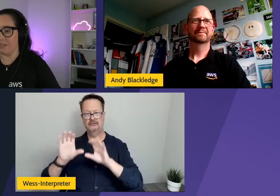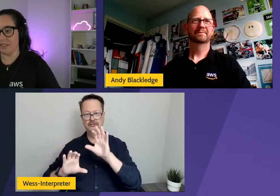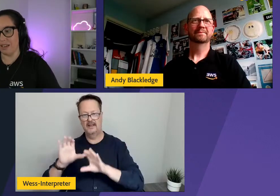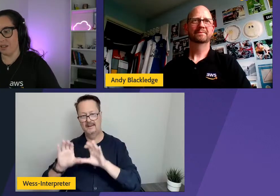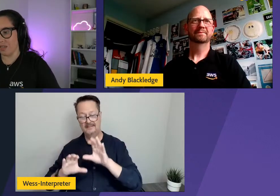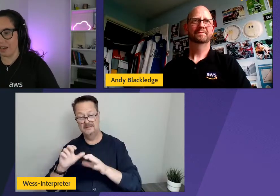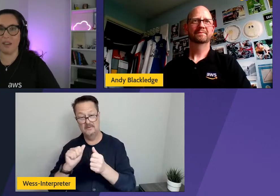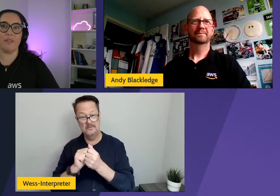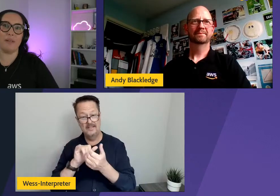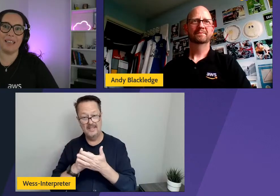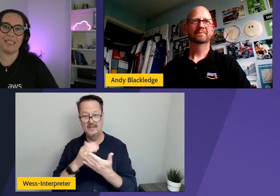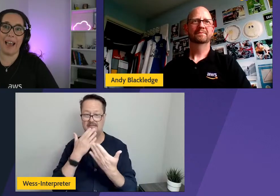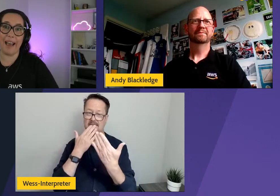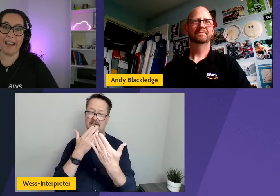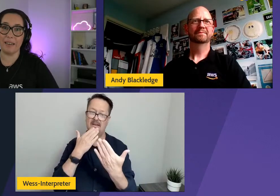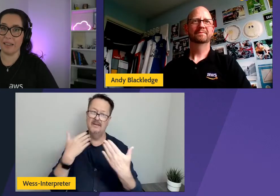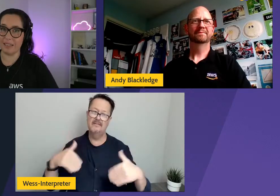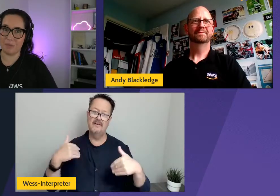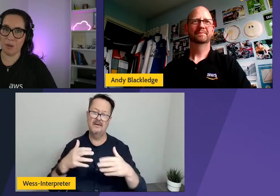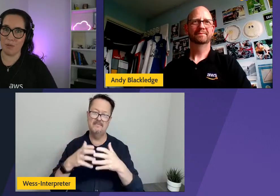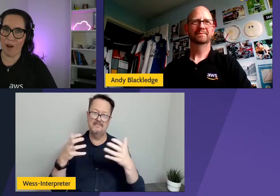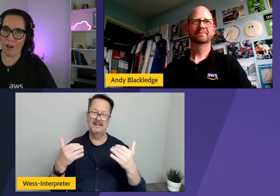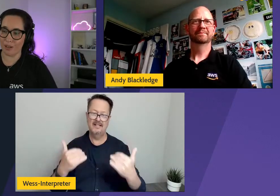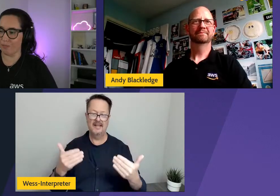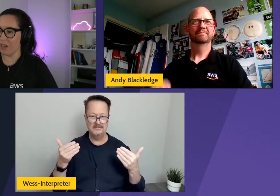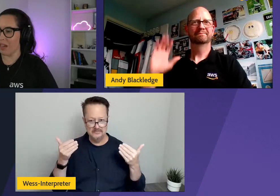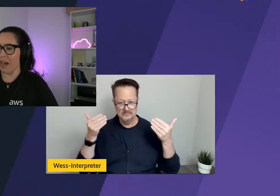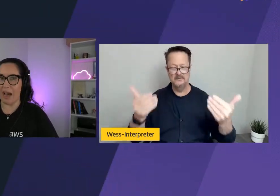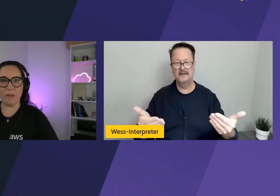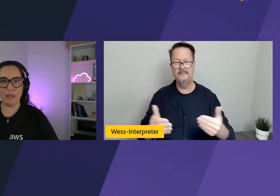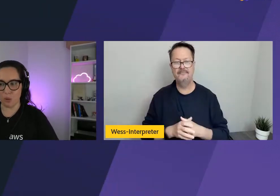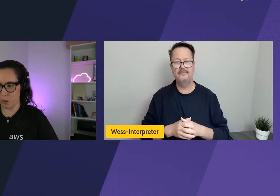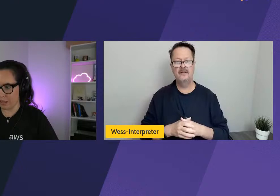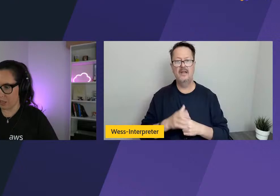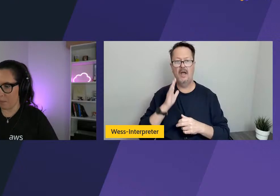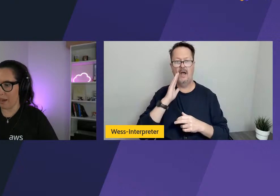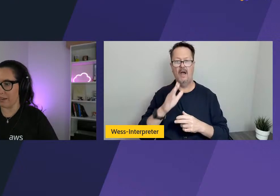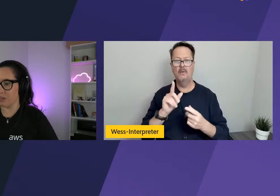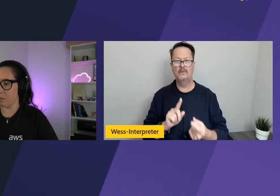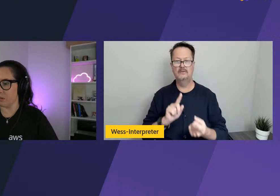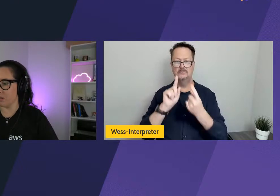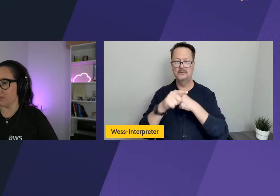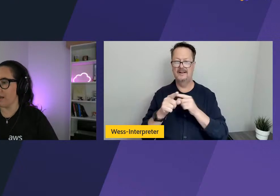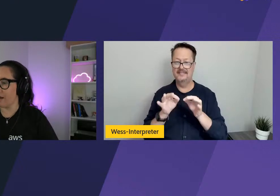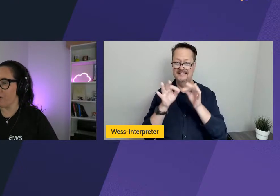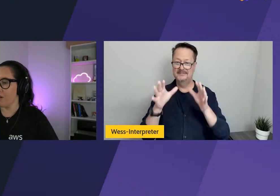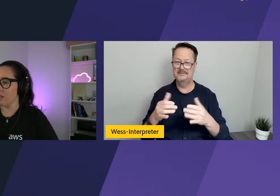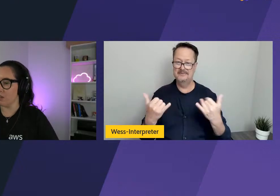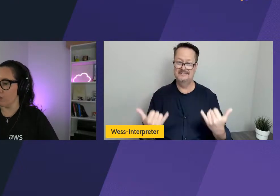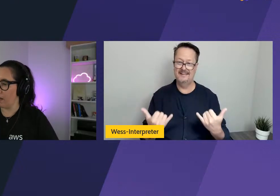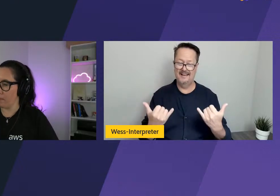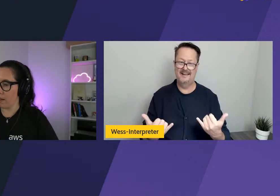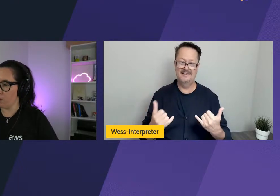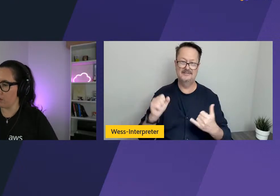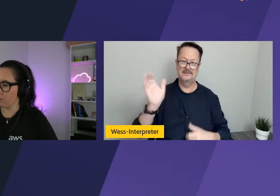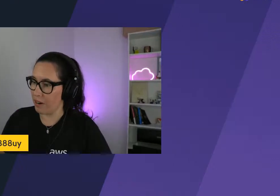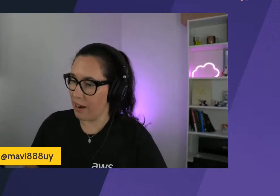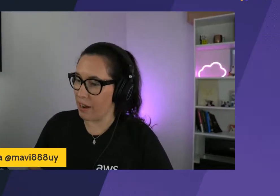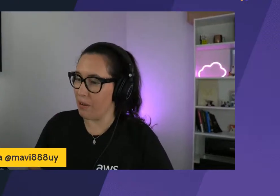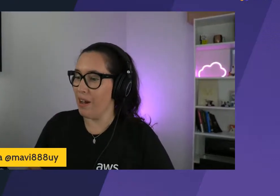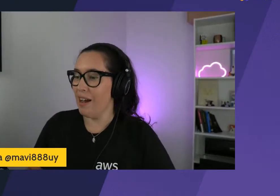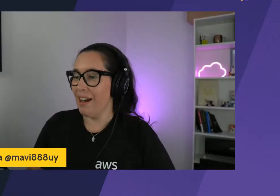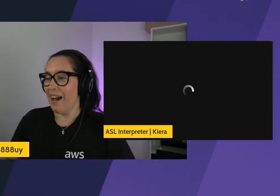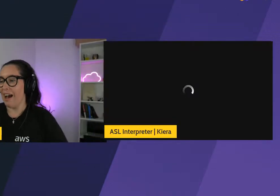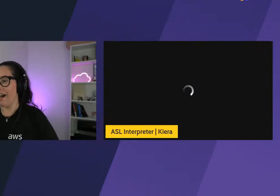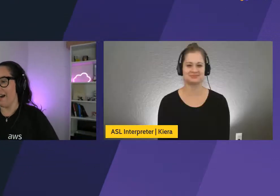that, I will say thank you very much and let's move on. I will switch my interpreters now. So bye-bye, Wes, for